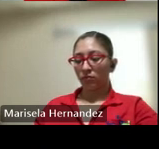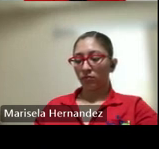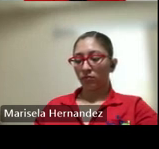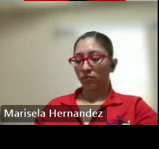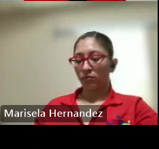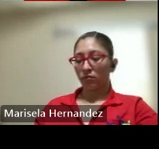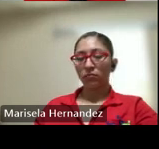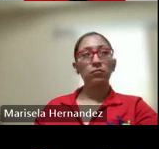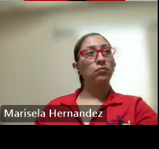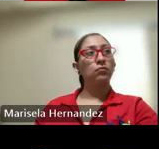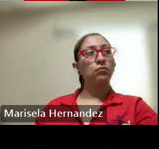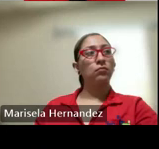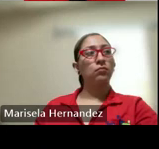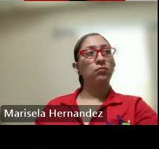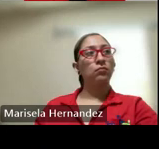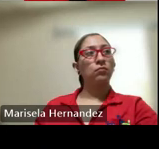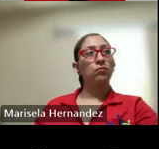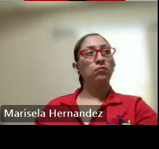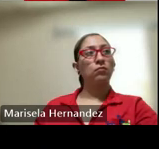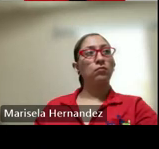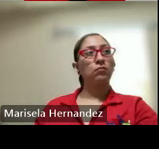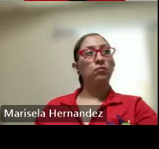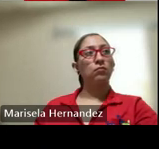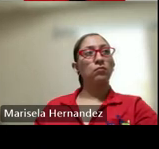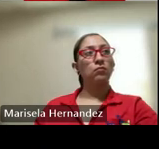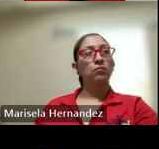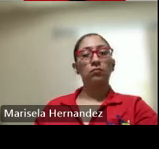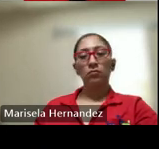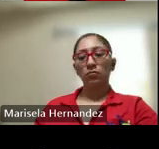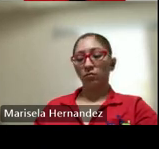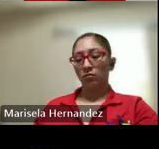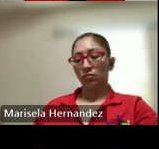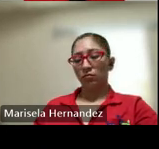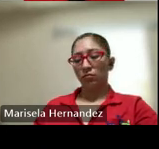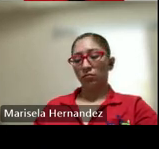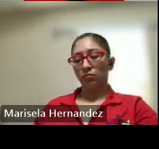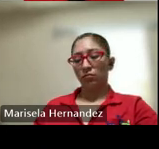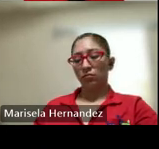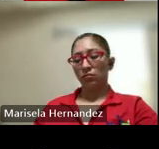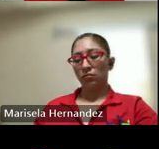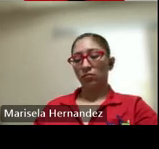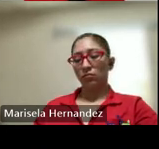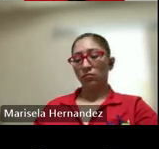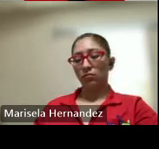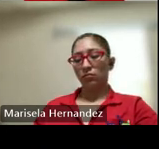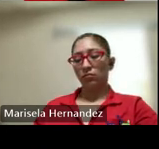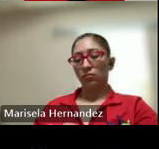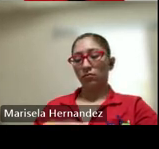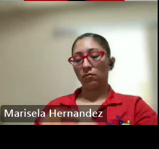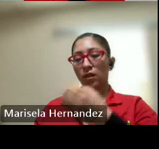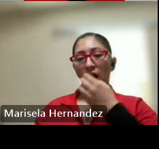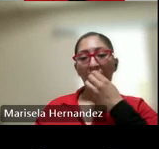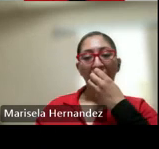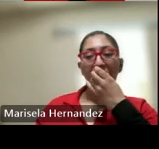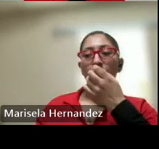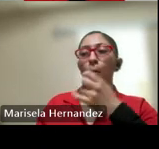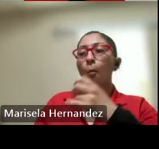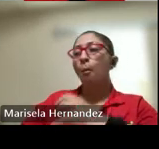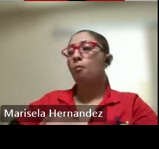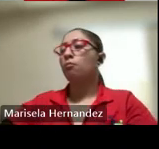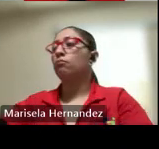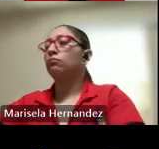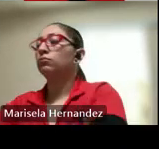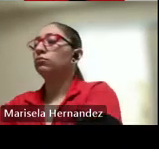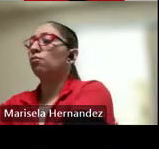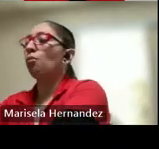thoughts on places that you'd like to see us expand our policy work, we would love to hear